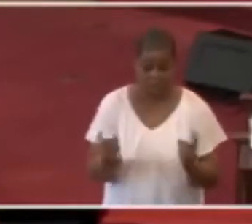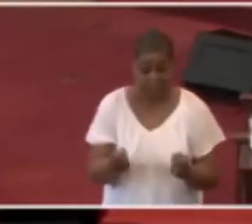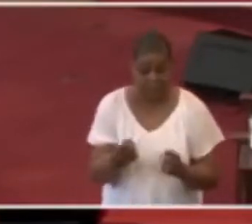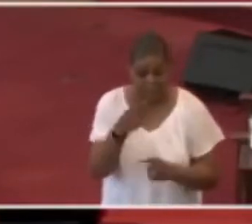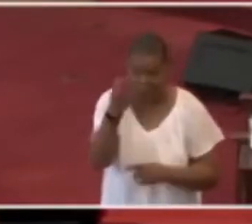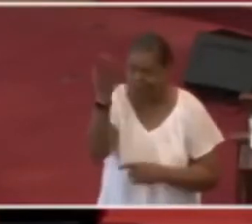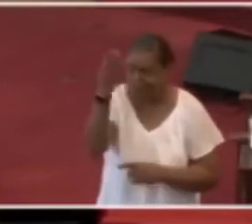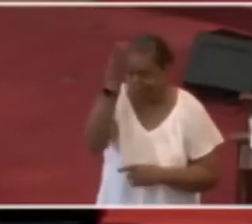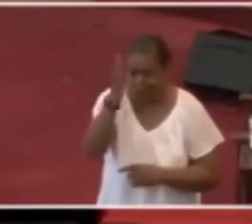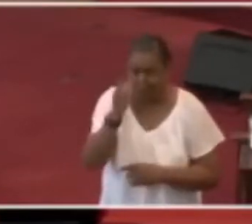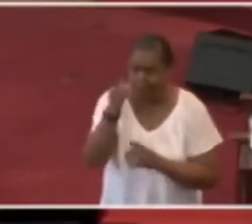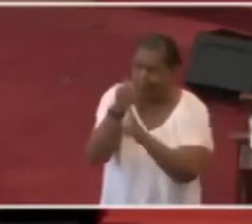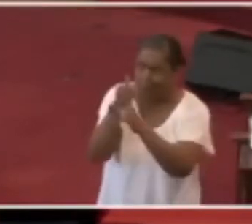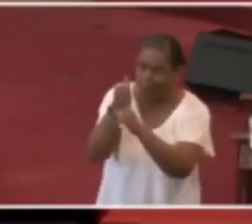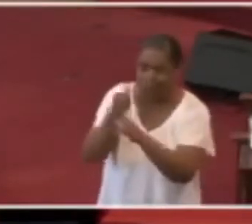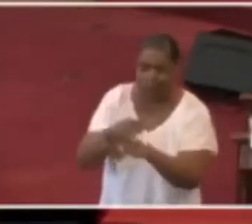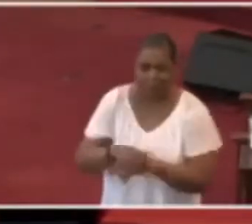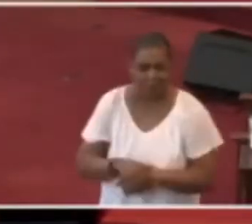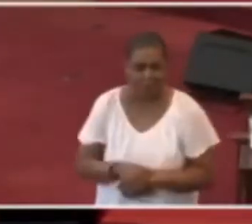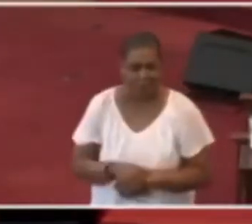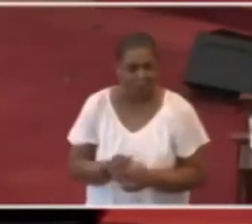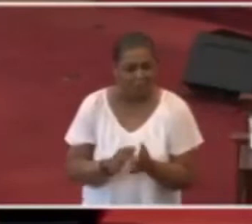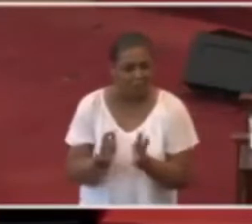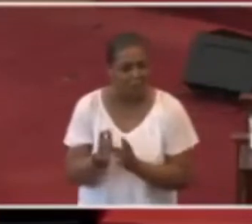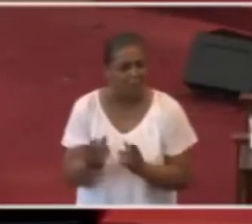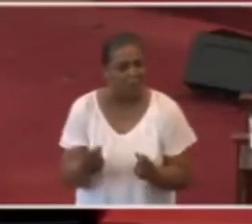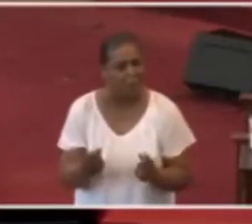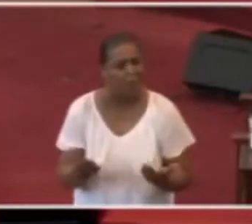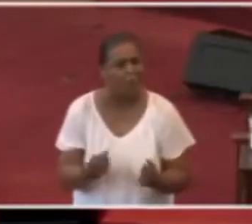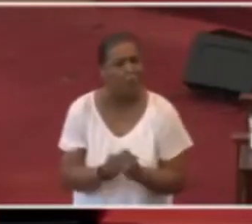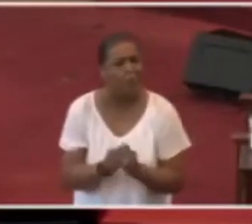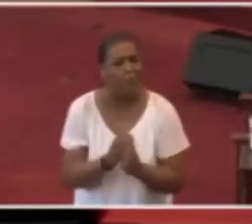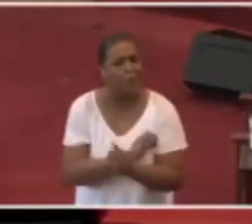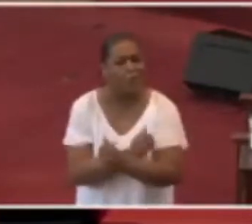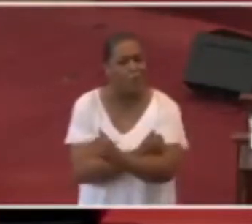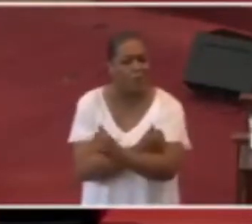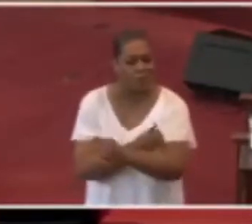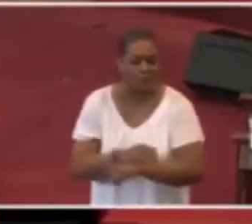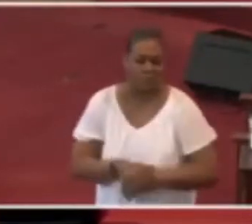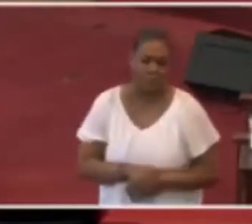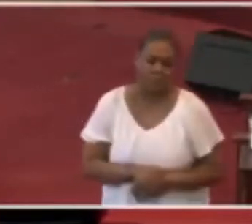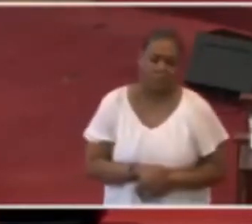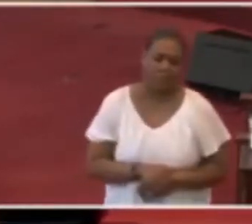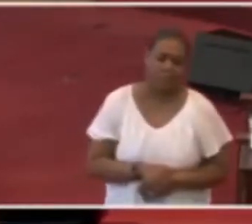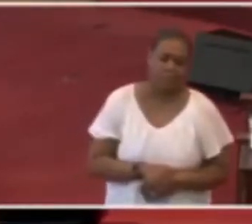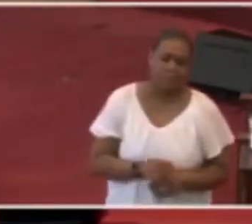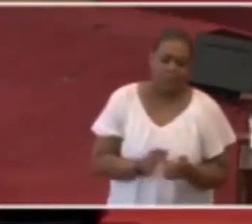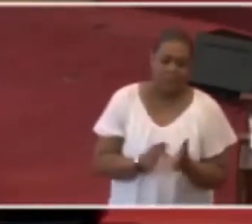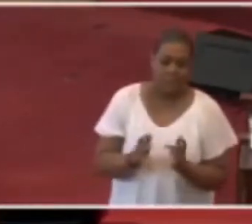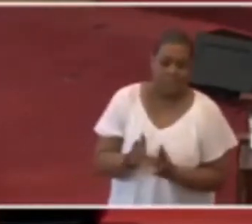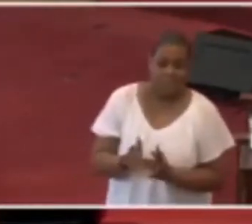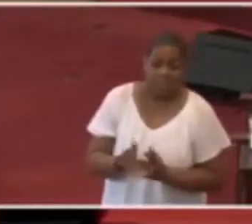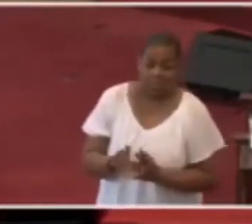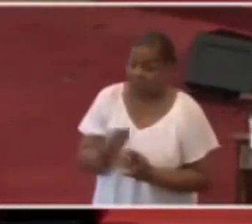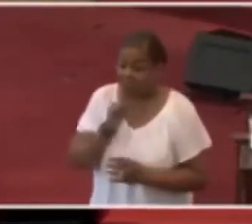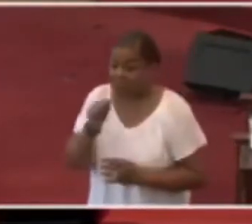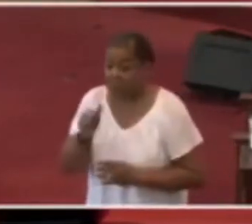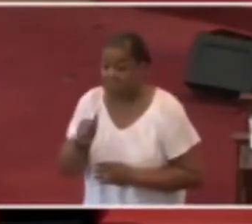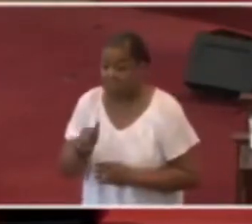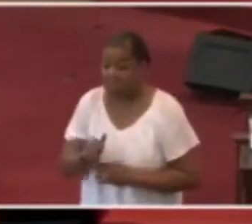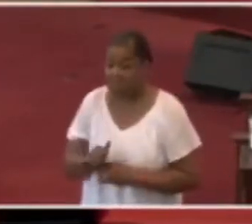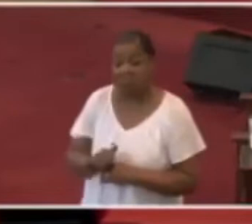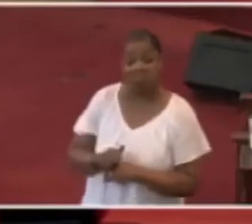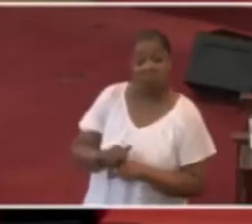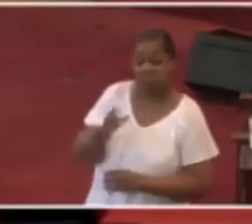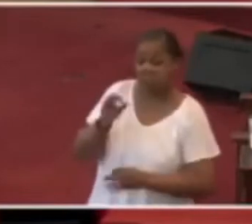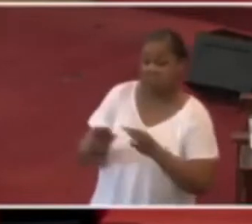is God. And what does he decide to do with his authority? He decides rather than to condemn her,